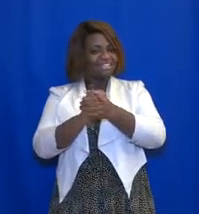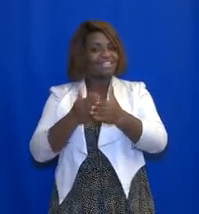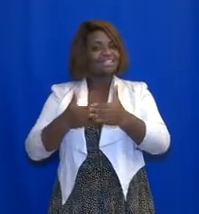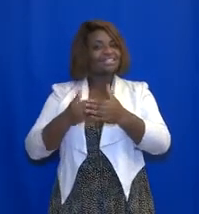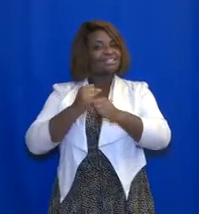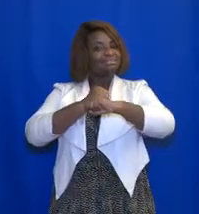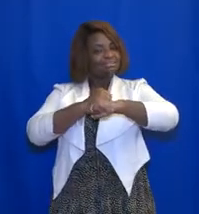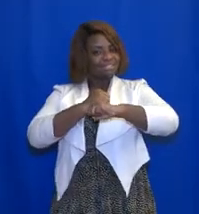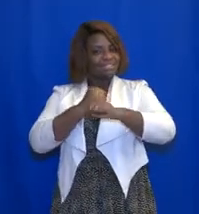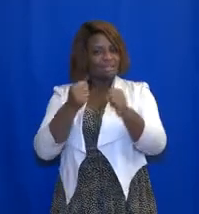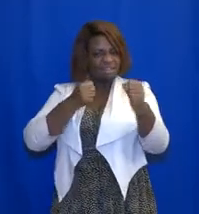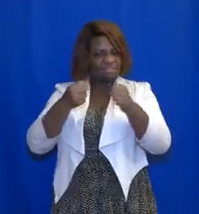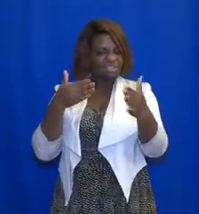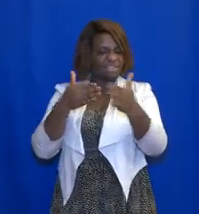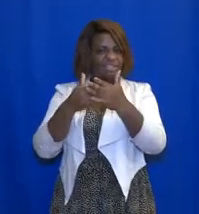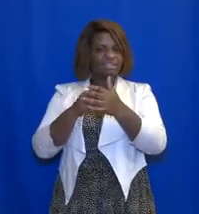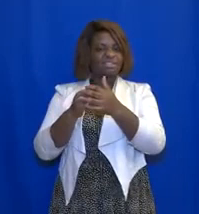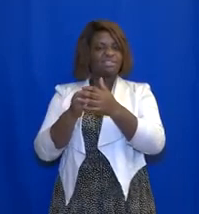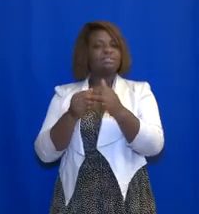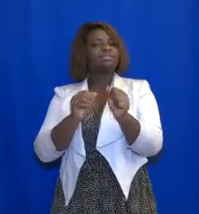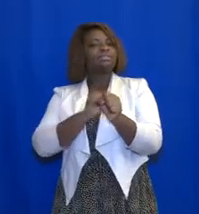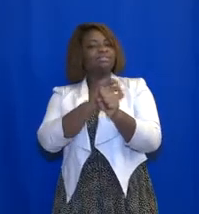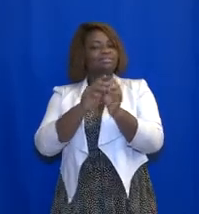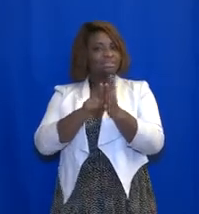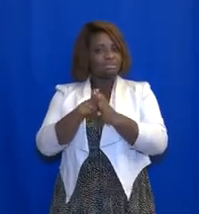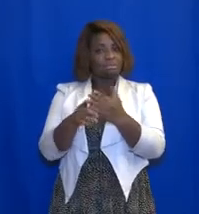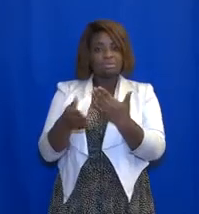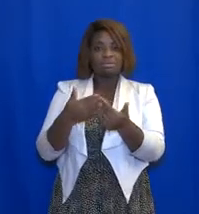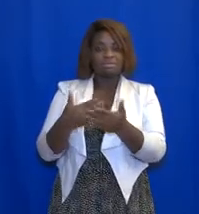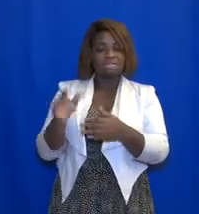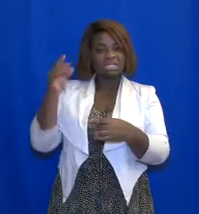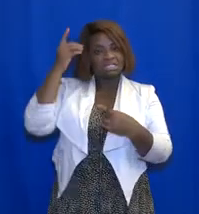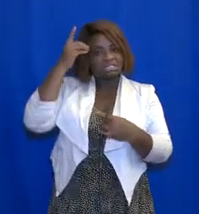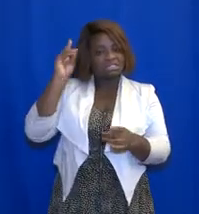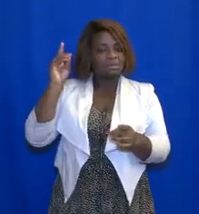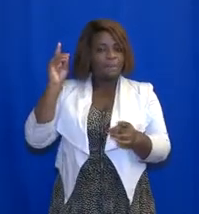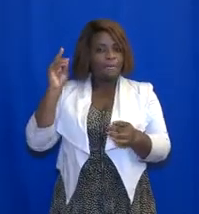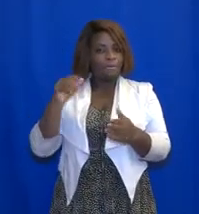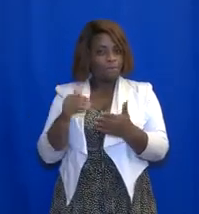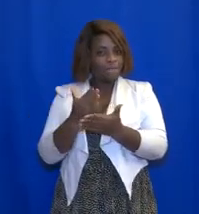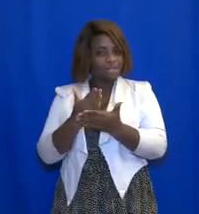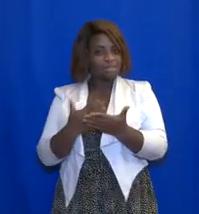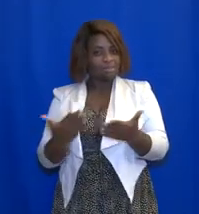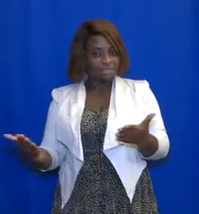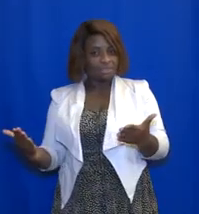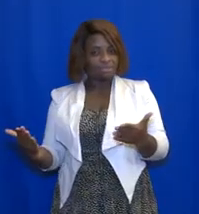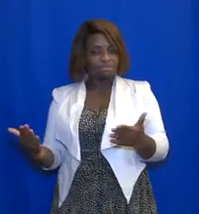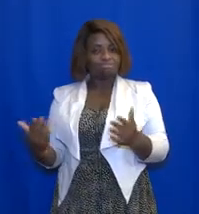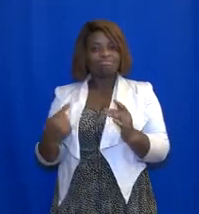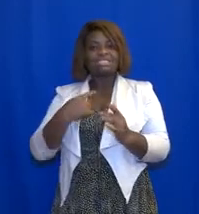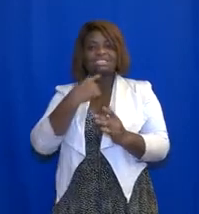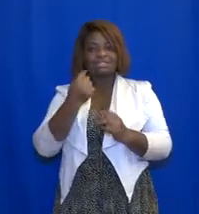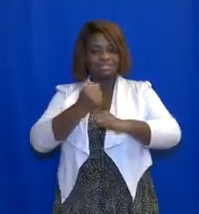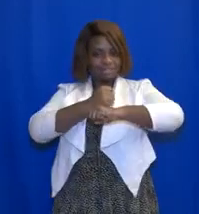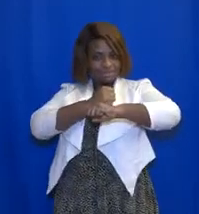against COVID-19, despite their concerns with some elements of the prescribed safety protocols